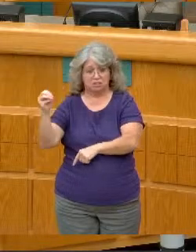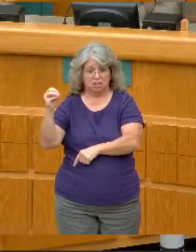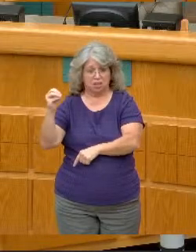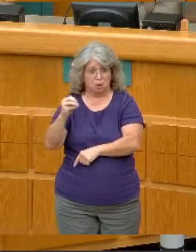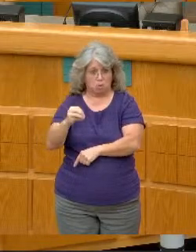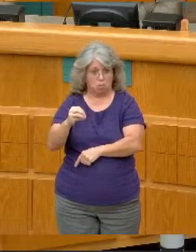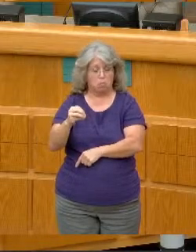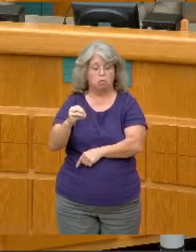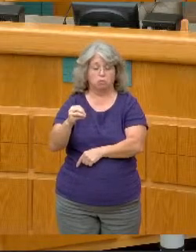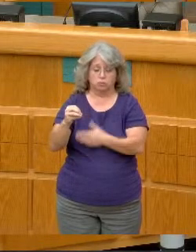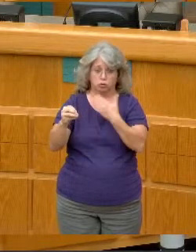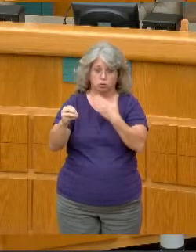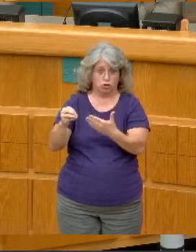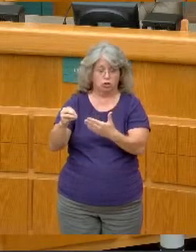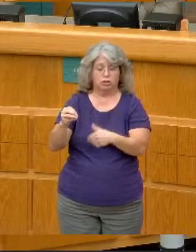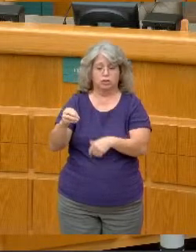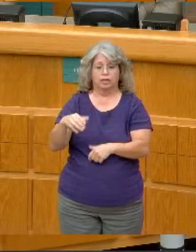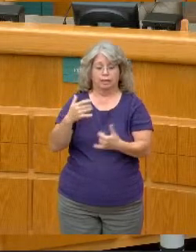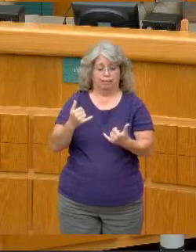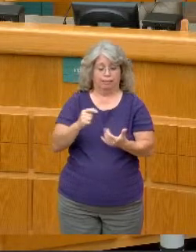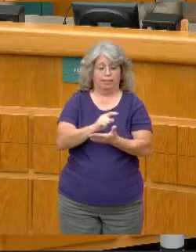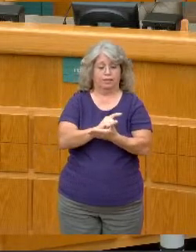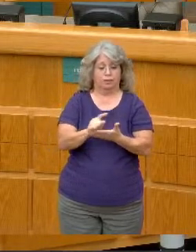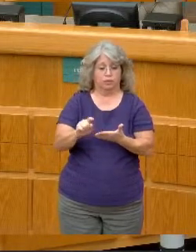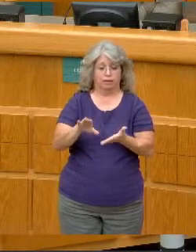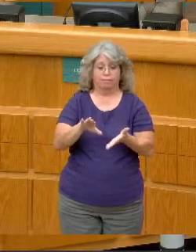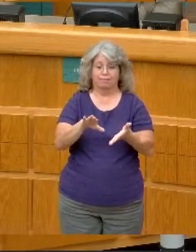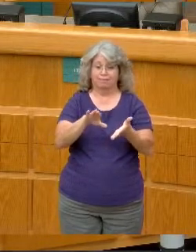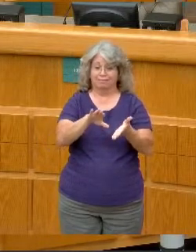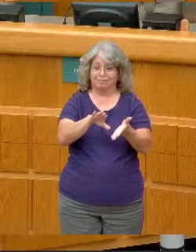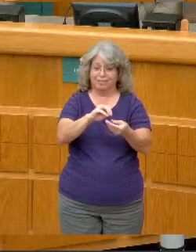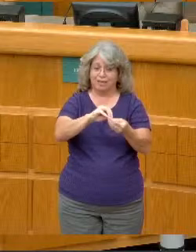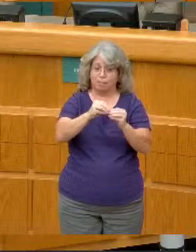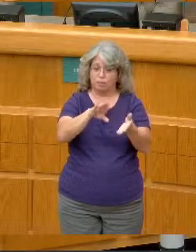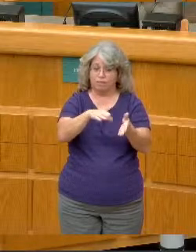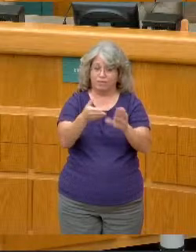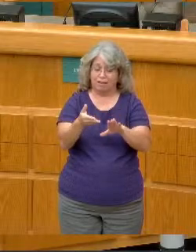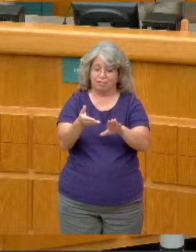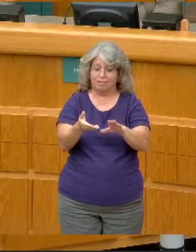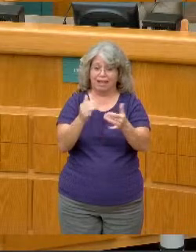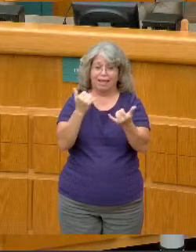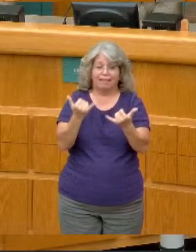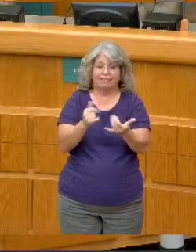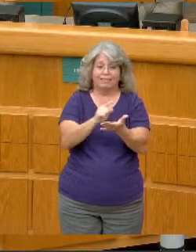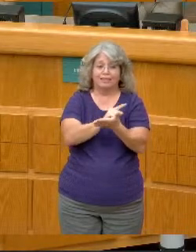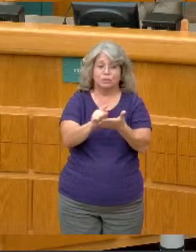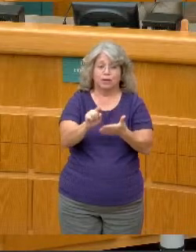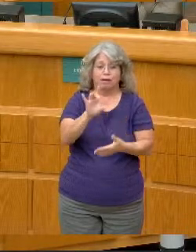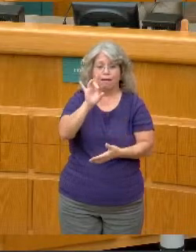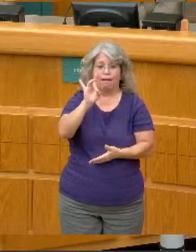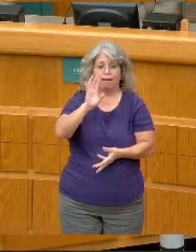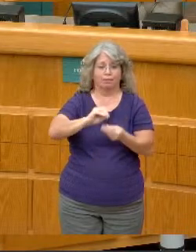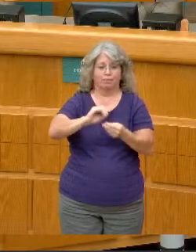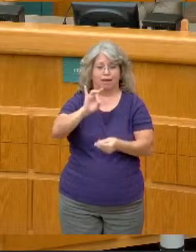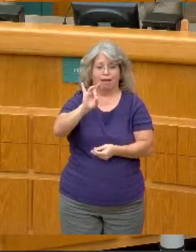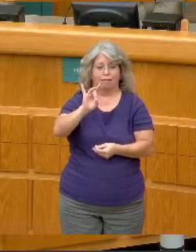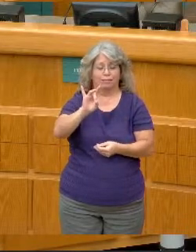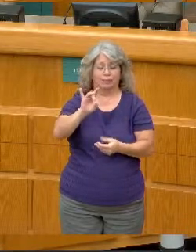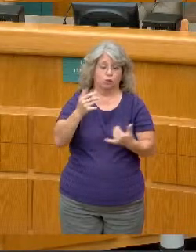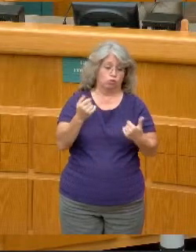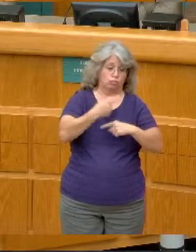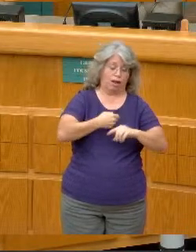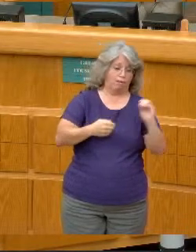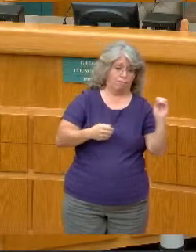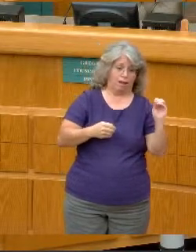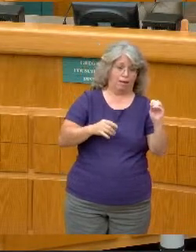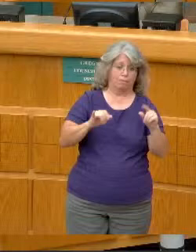had some 0 days where we had 0 deaths, which is really good. And then this week, the deaths have gone up to 8 deaths this